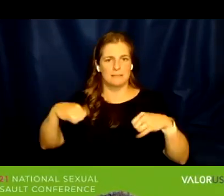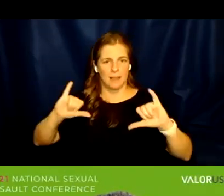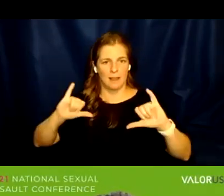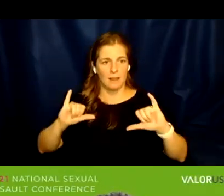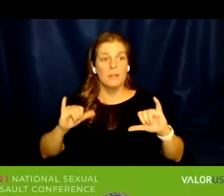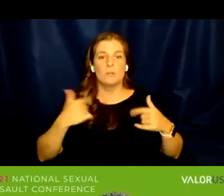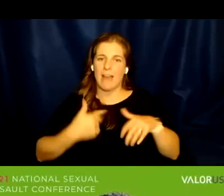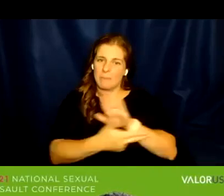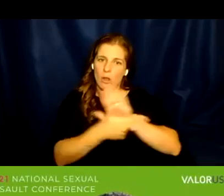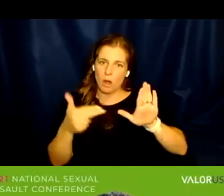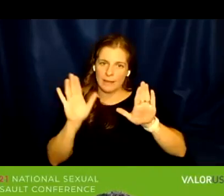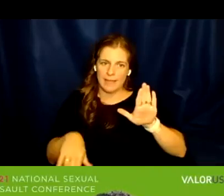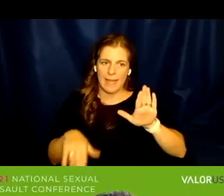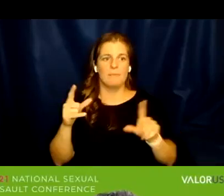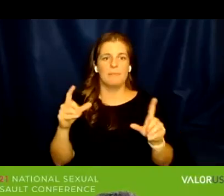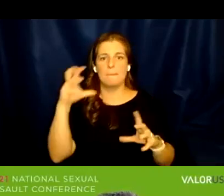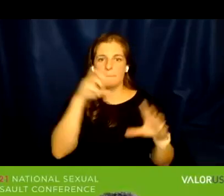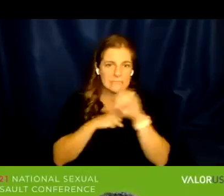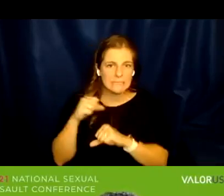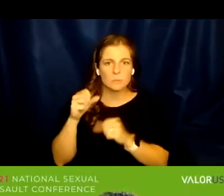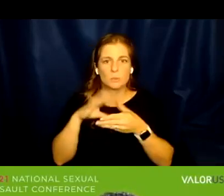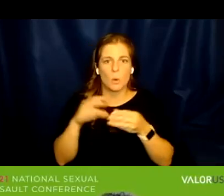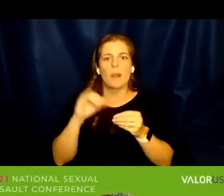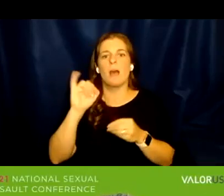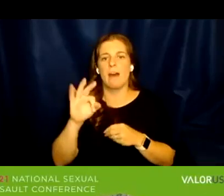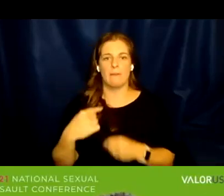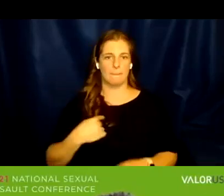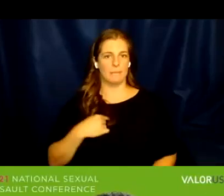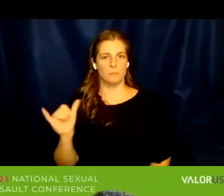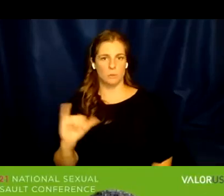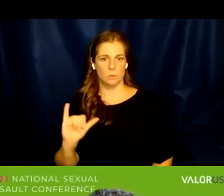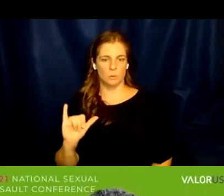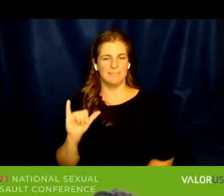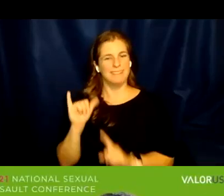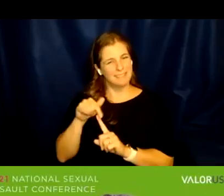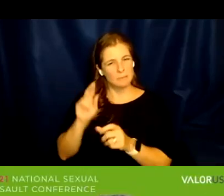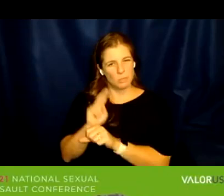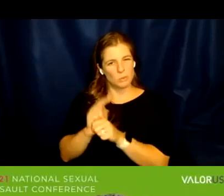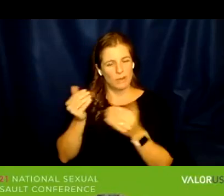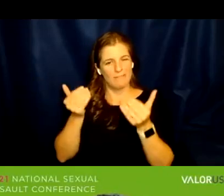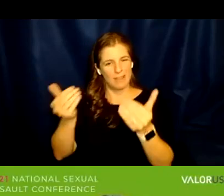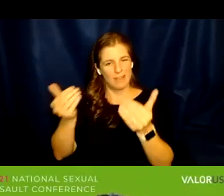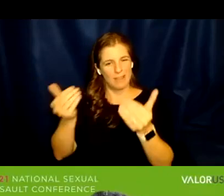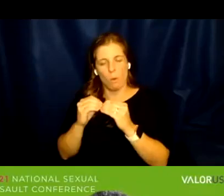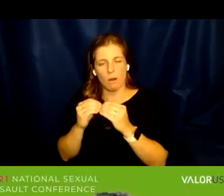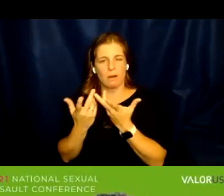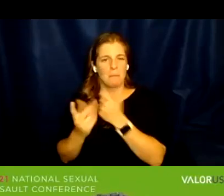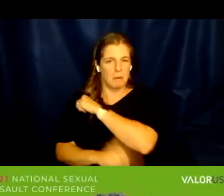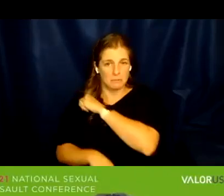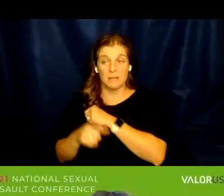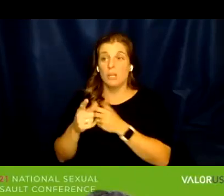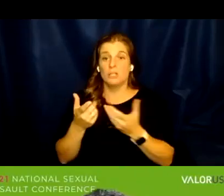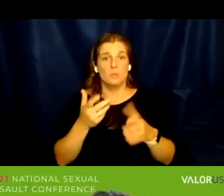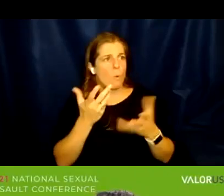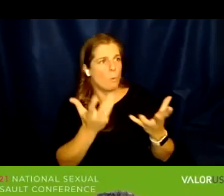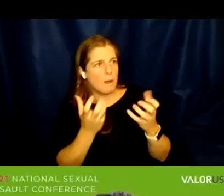the missing story of Me Too. Me Too has been used to advance more criminal punishment, to call for harsher laws, to do the thing